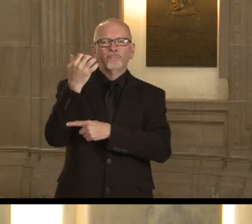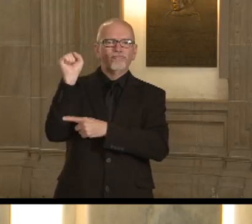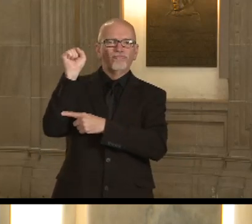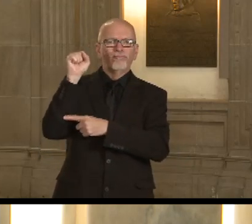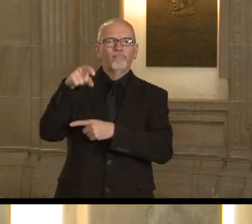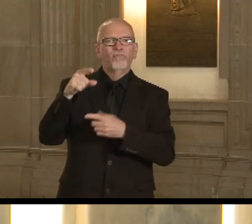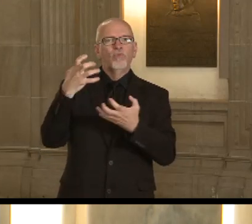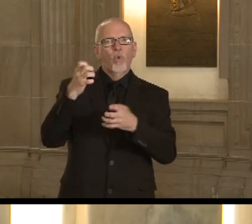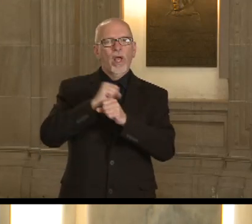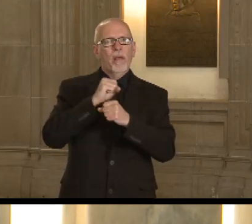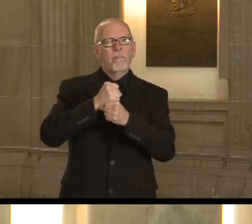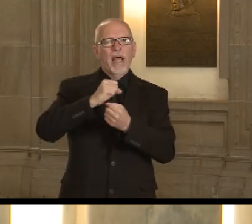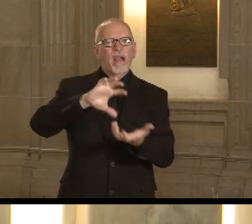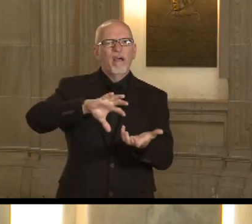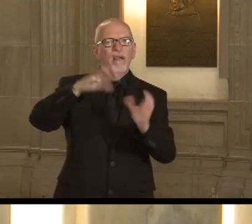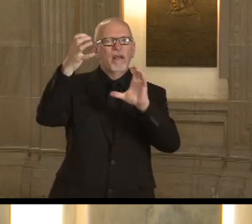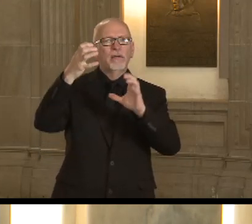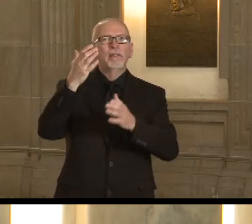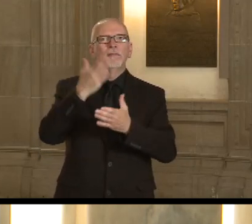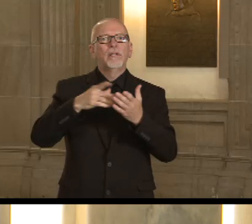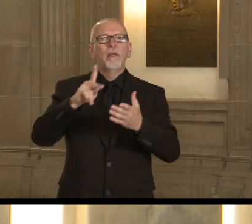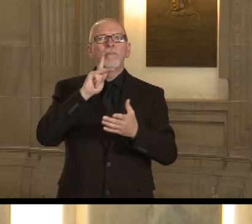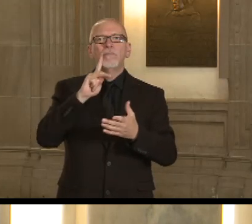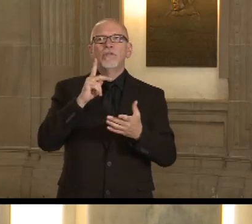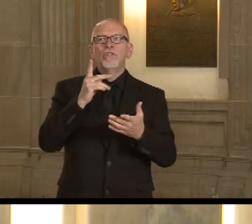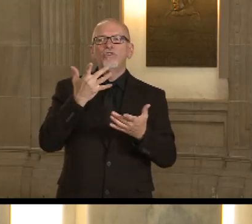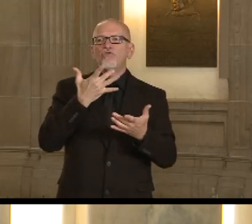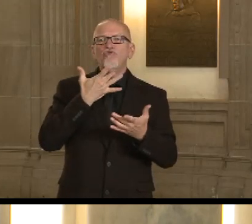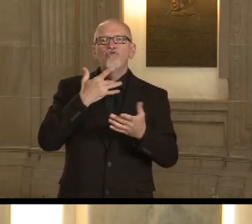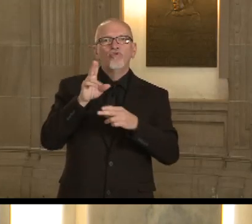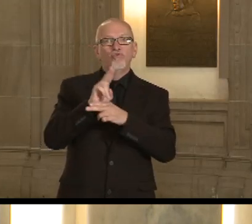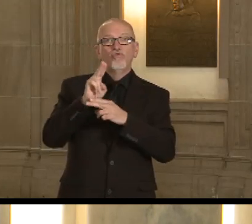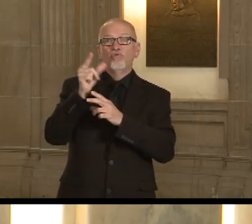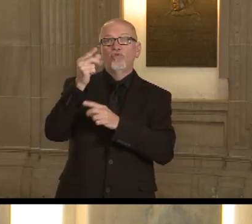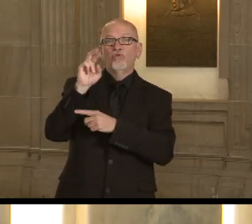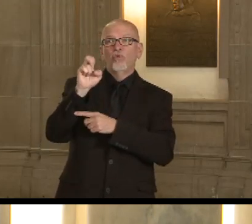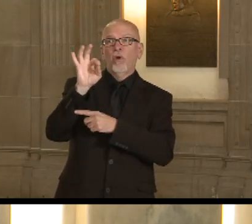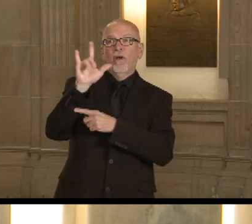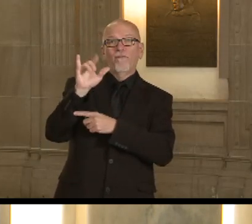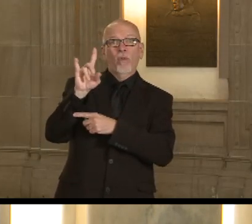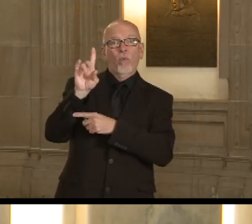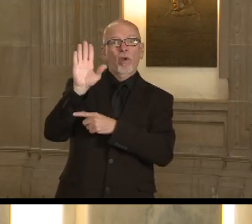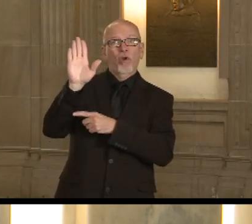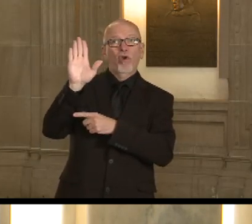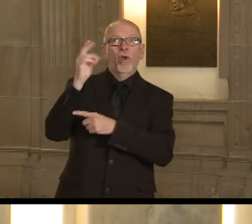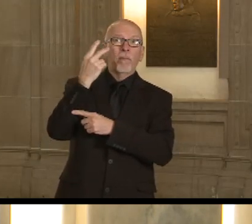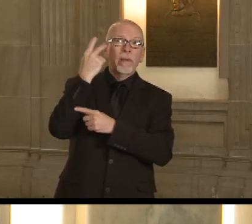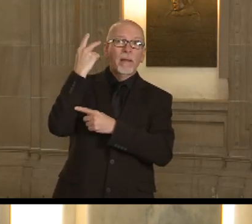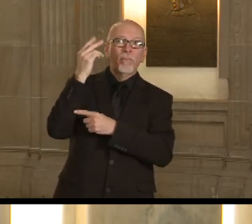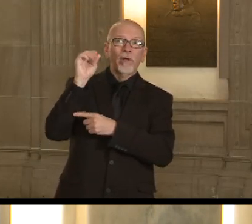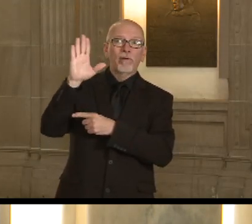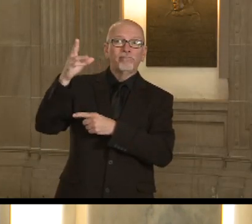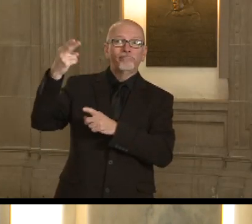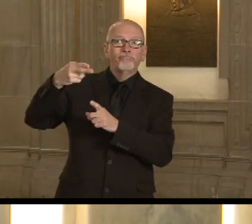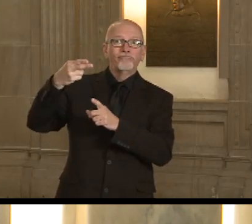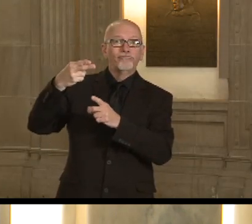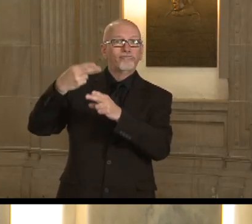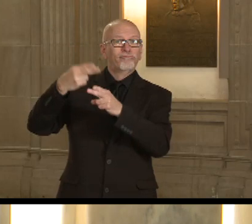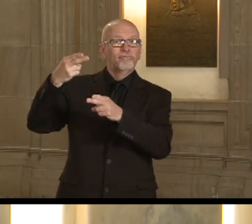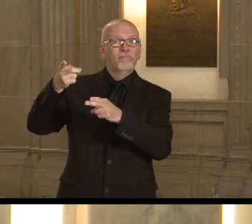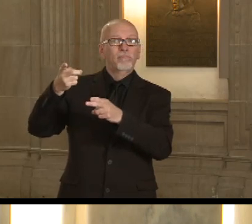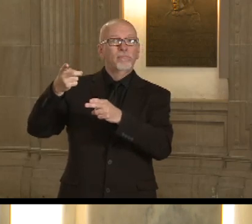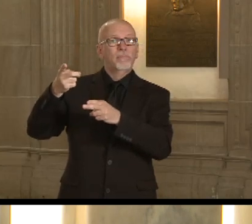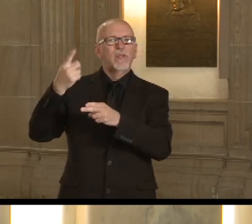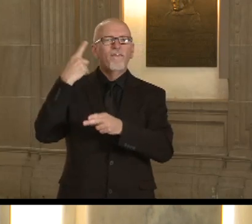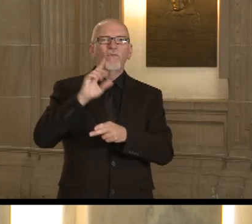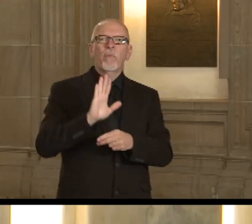creating chaos, about using George Floyd's memory and legacy, quite frankly,